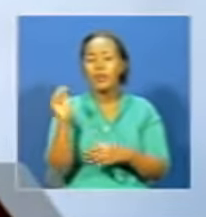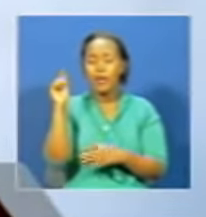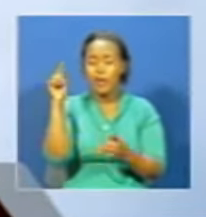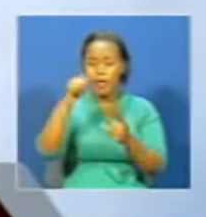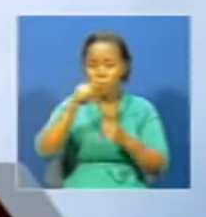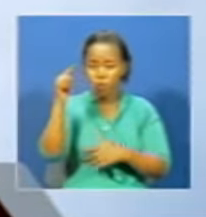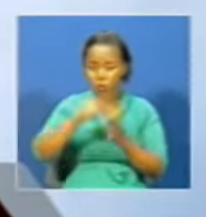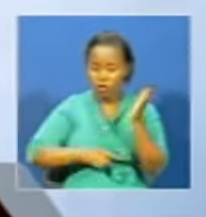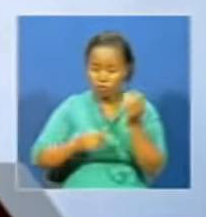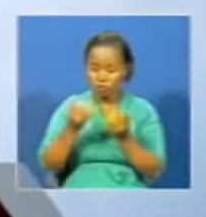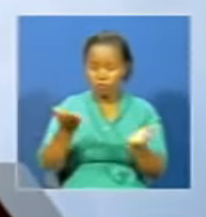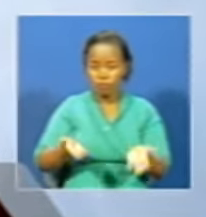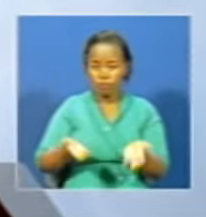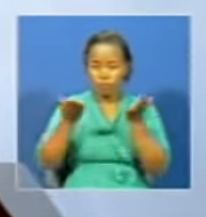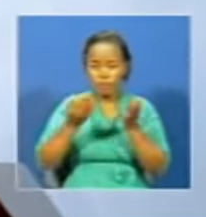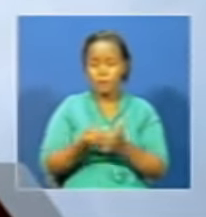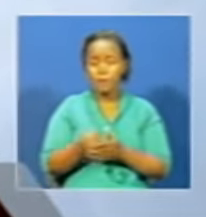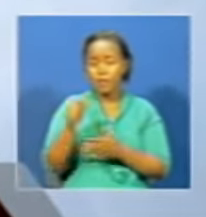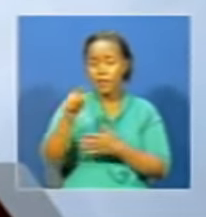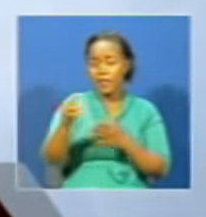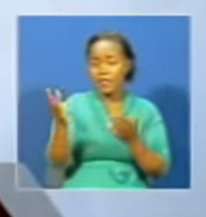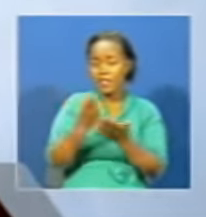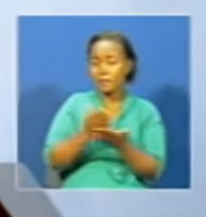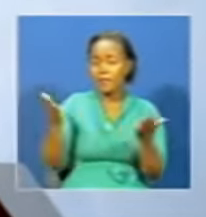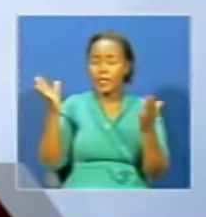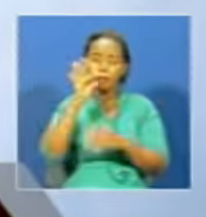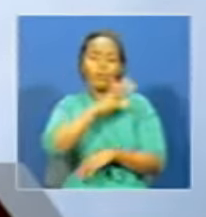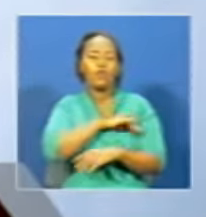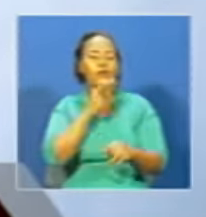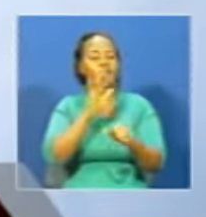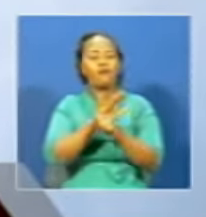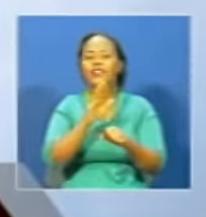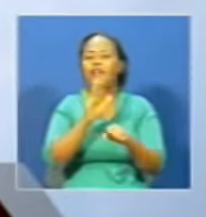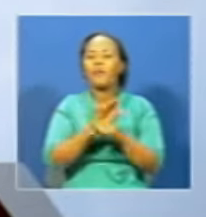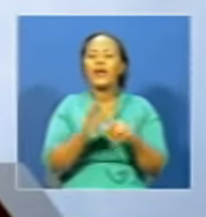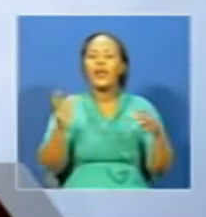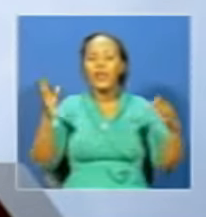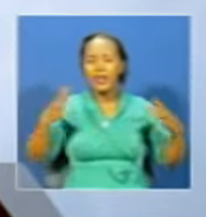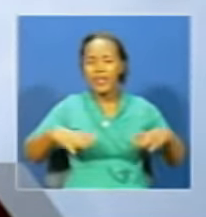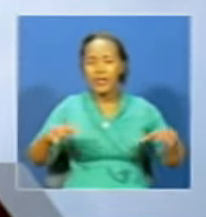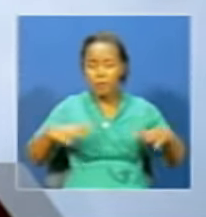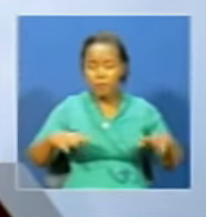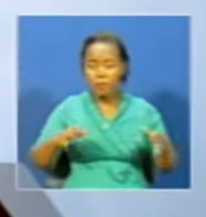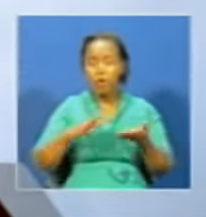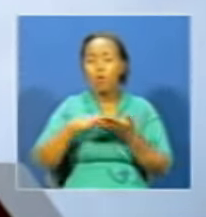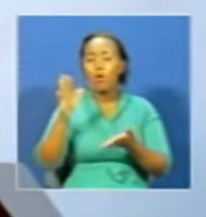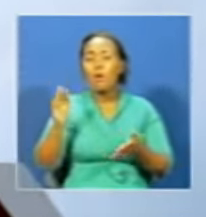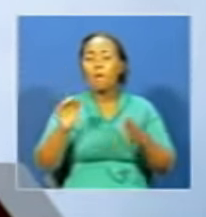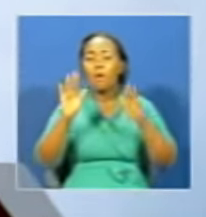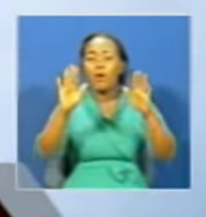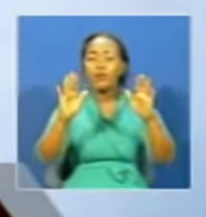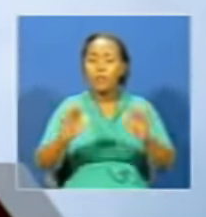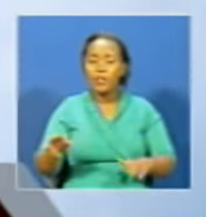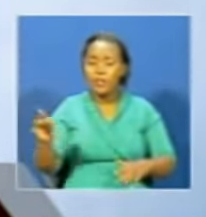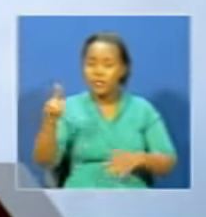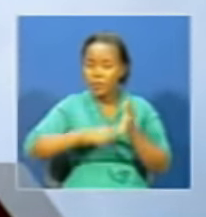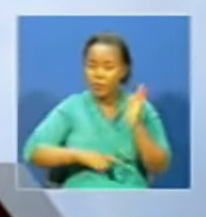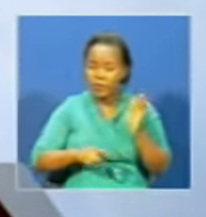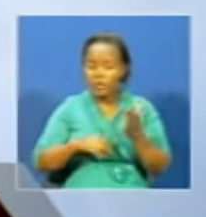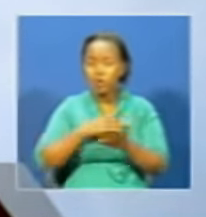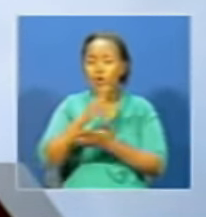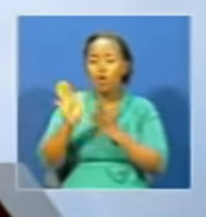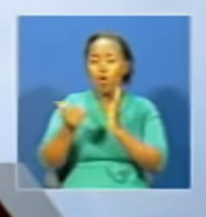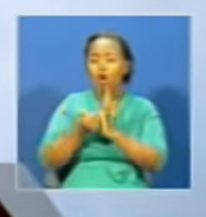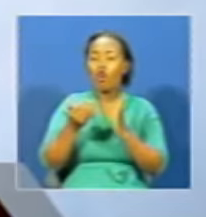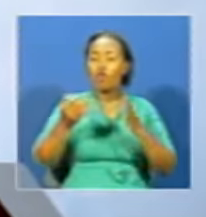These products will reach many more people, increase penetration, and also, most importantly, get to the rich and meet the